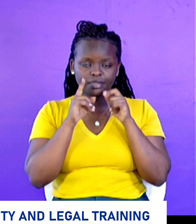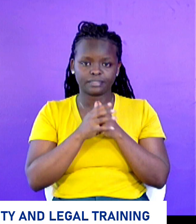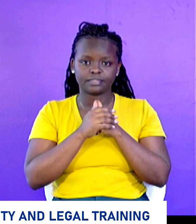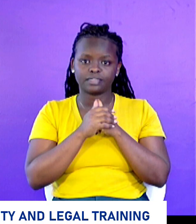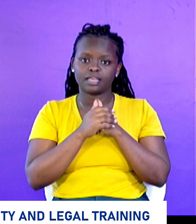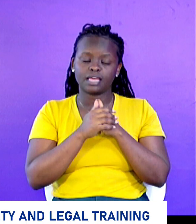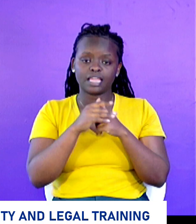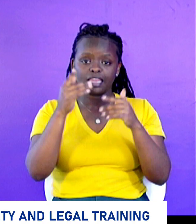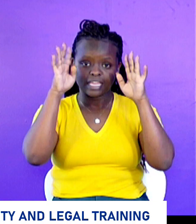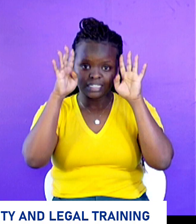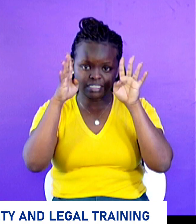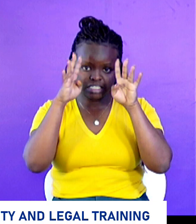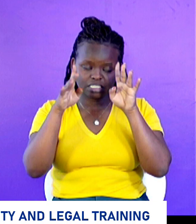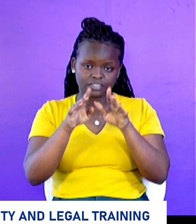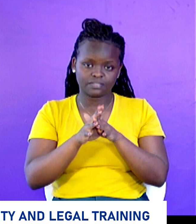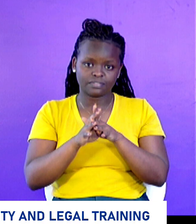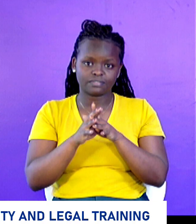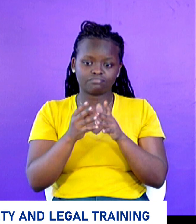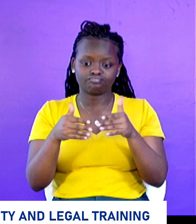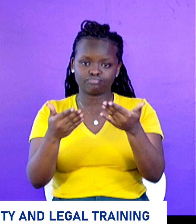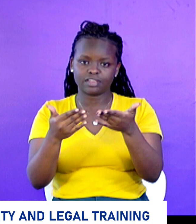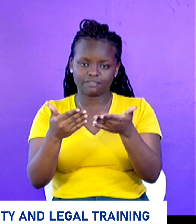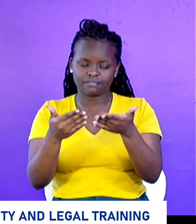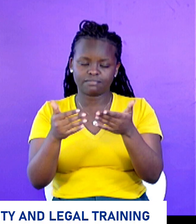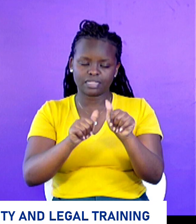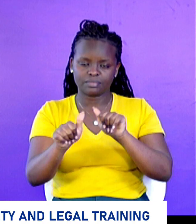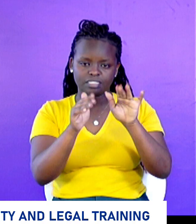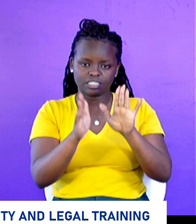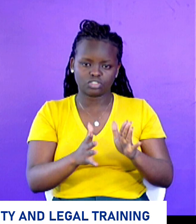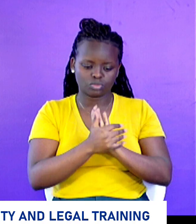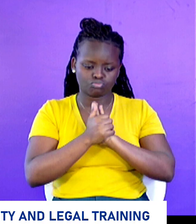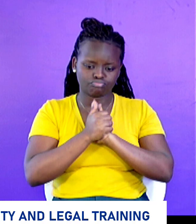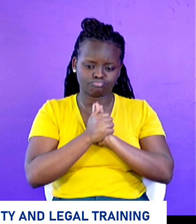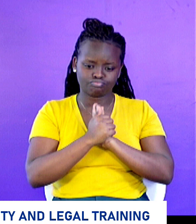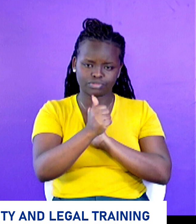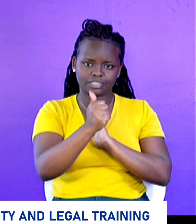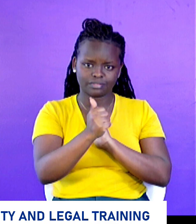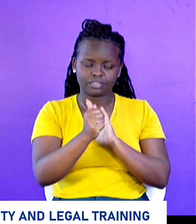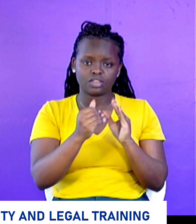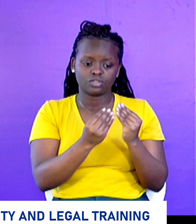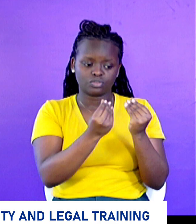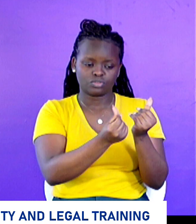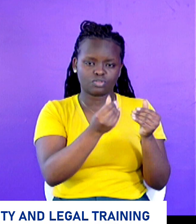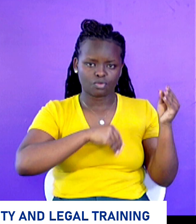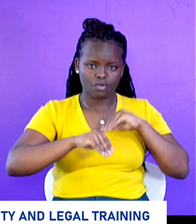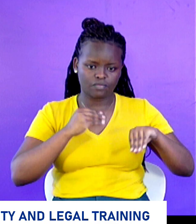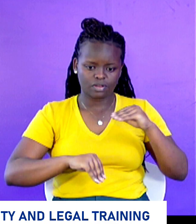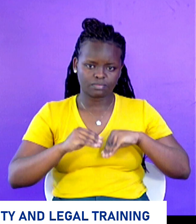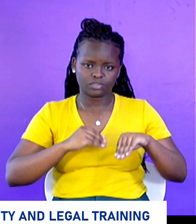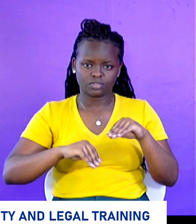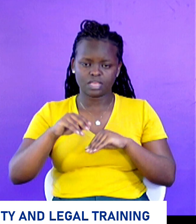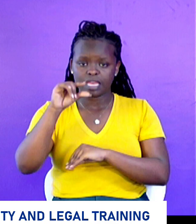the initiative will equip the administrators with skills to combat corruption,